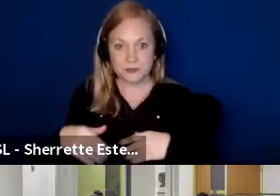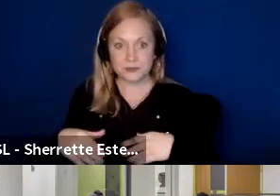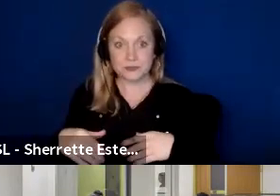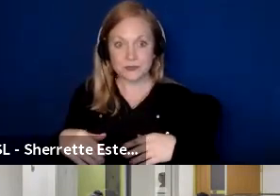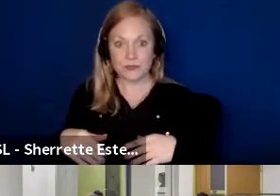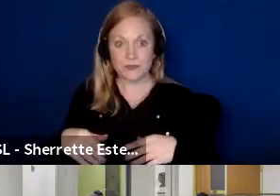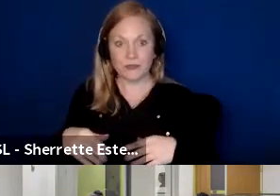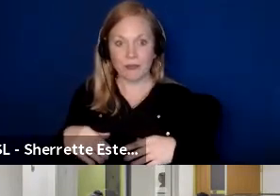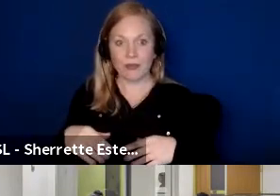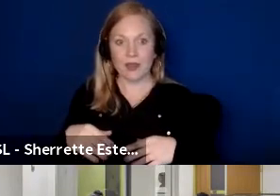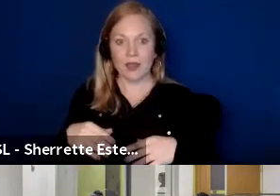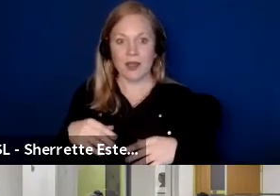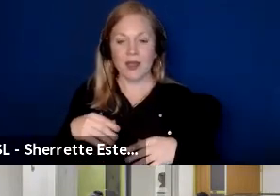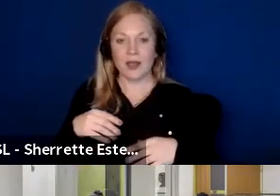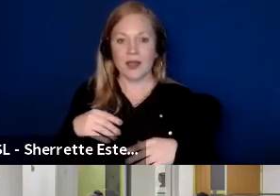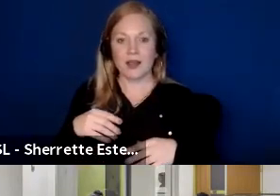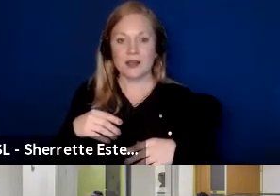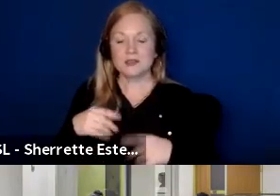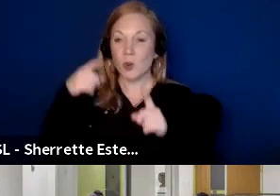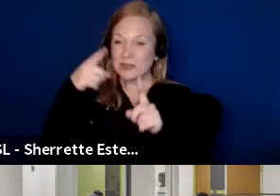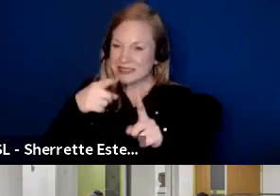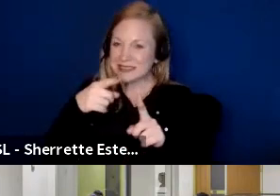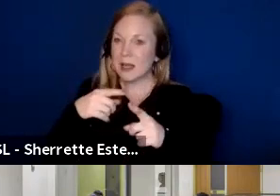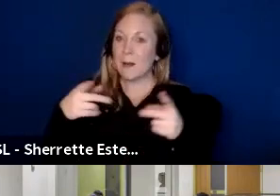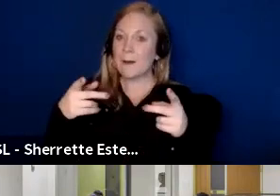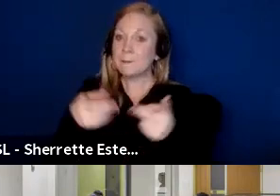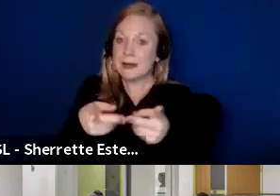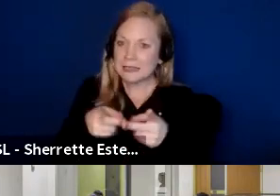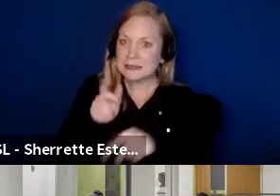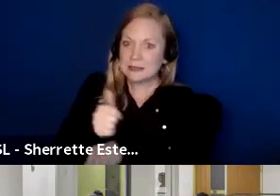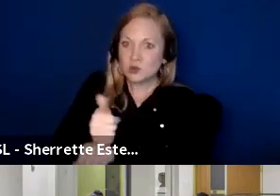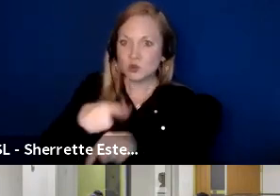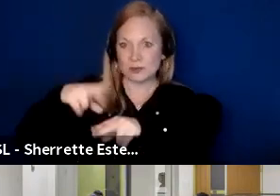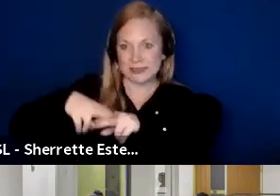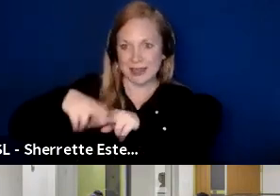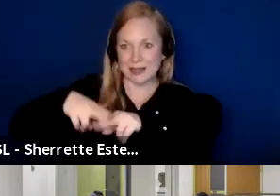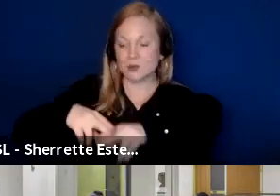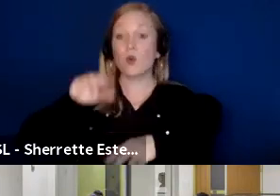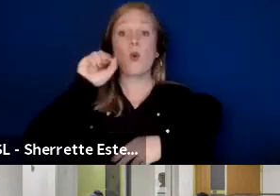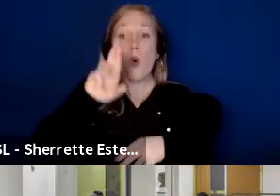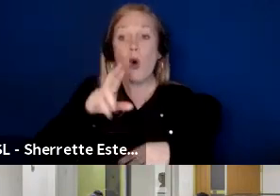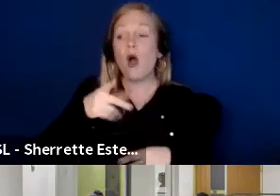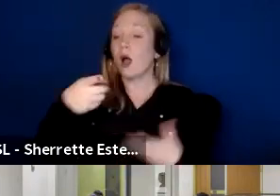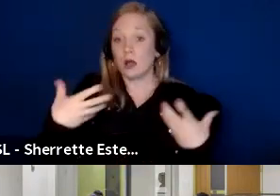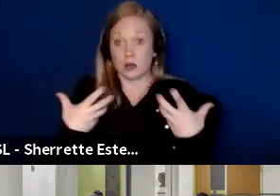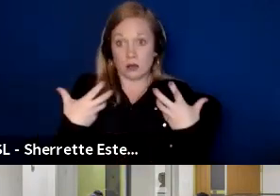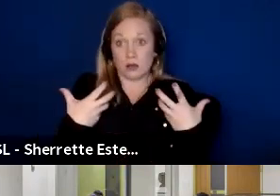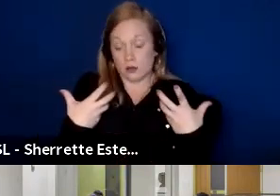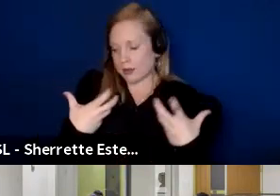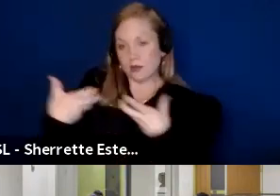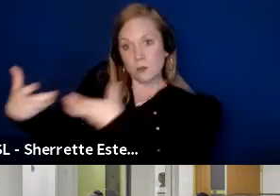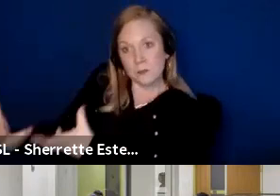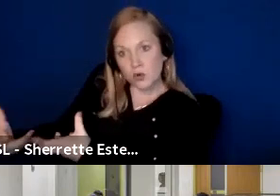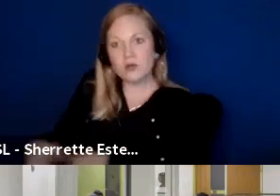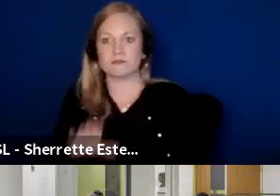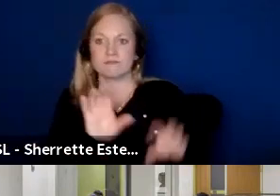allowing for places to sit or engage in conversation. If you have something in your hand, you can put it down and engage in conversation